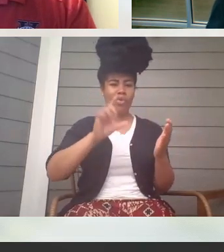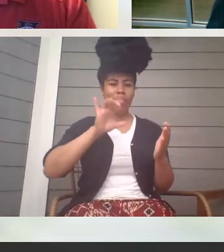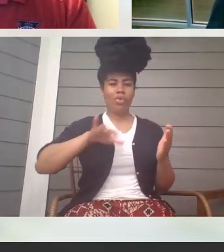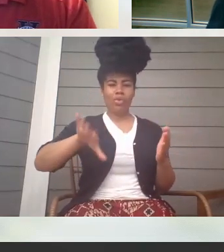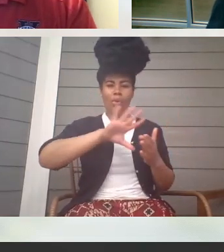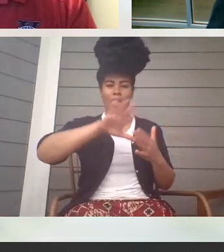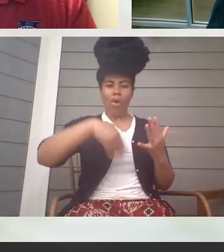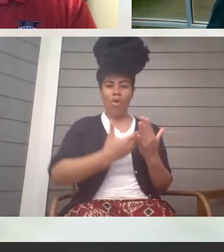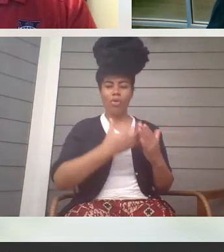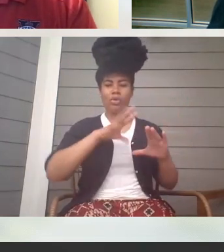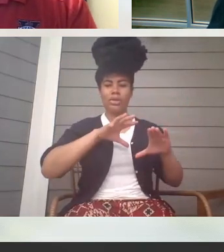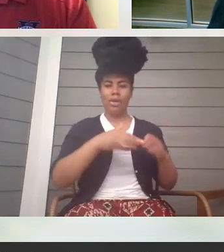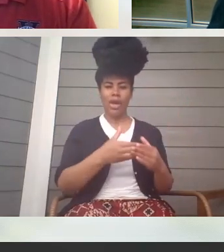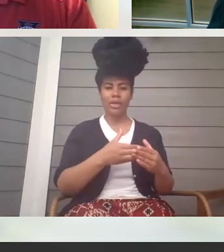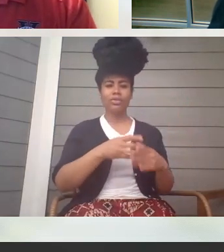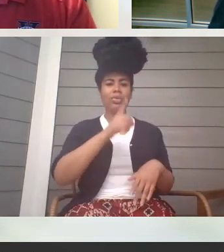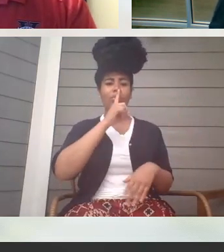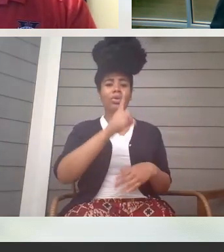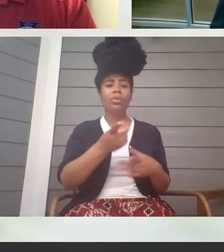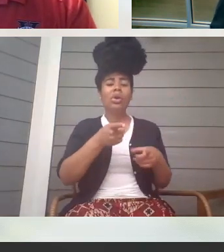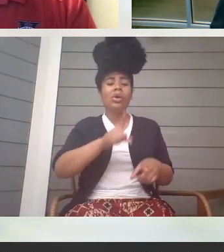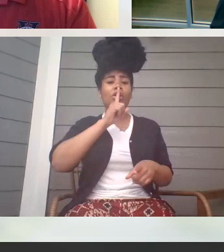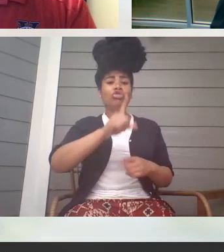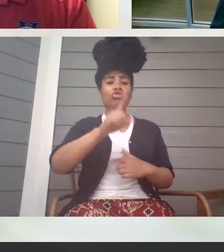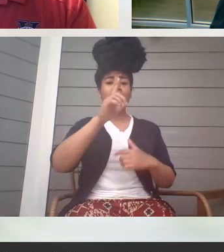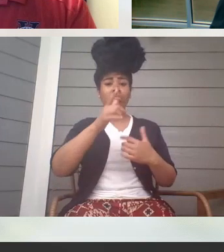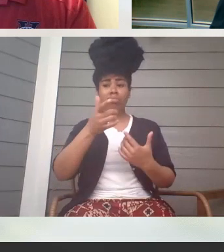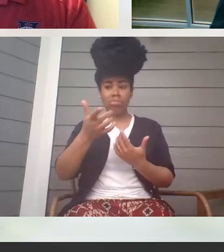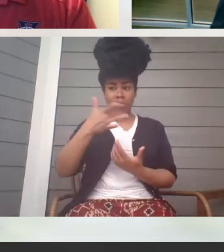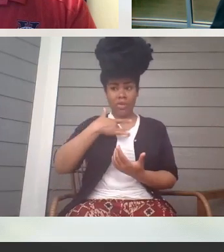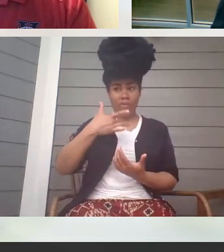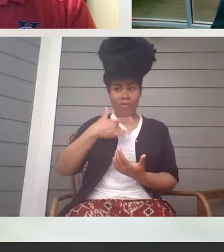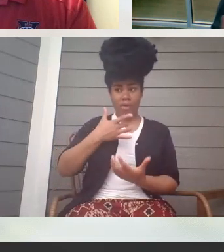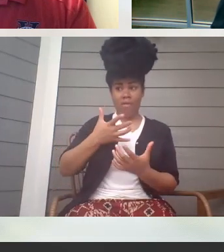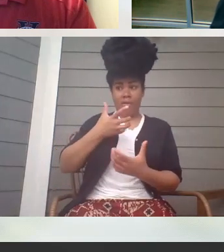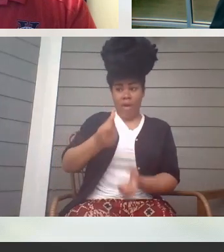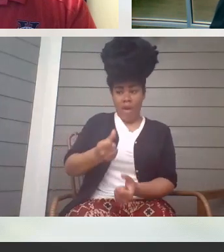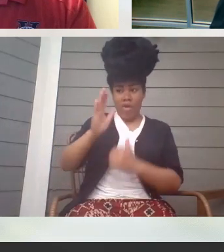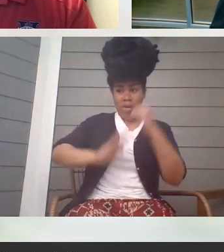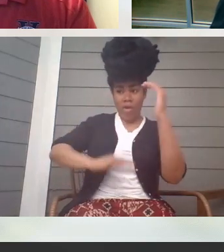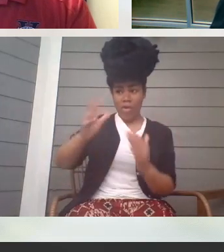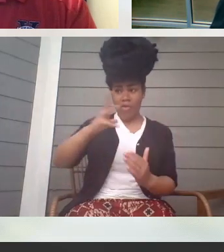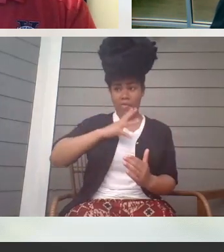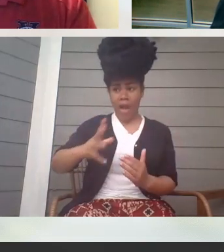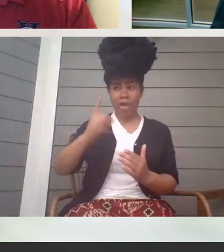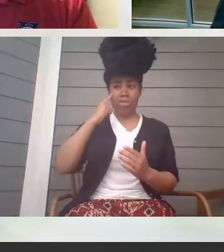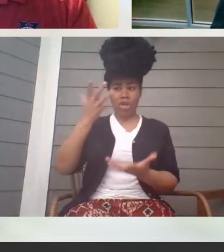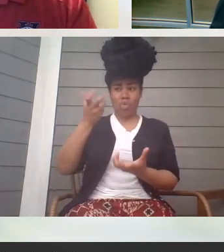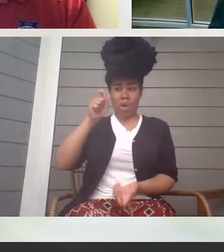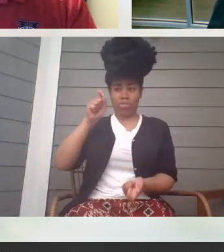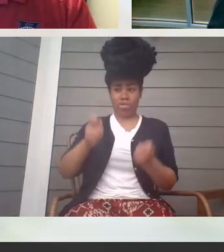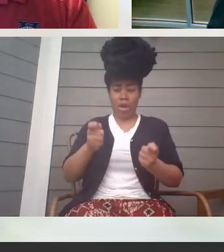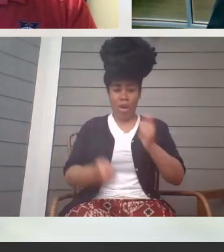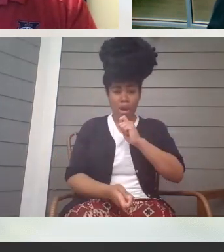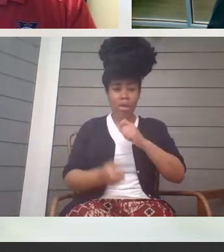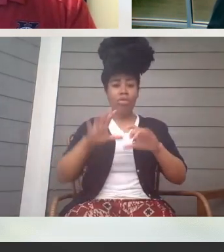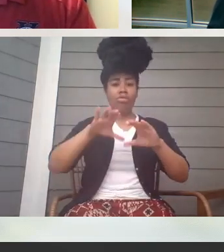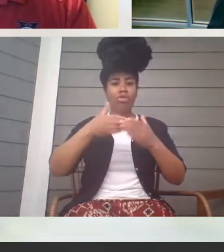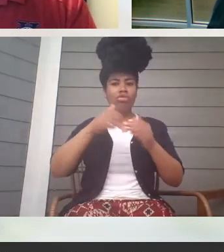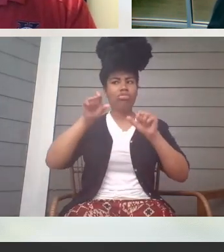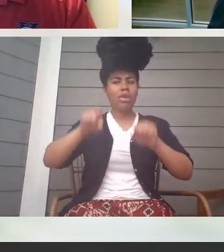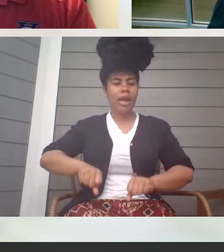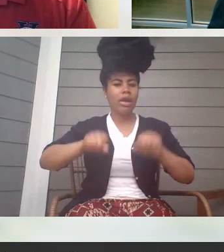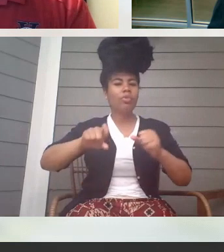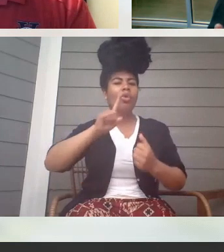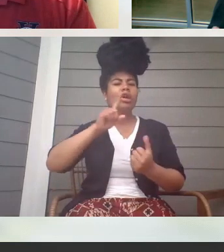courses. So we're just going to make sure that you feel comfortable in the courses, and if you think you need to make some changes in those courses, we